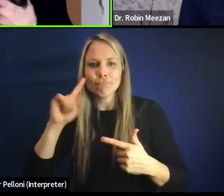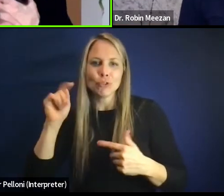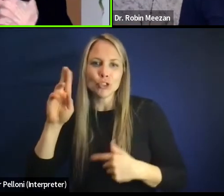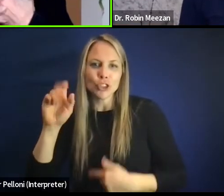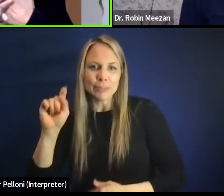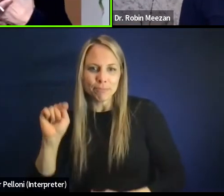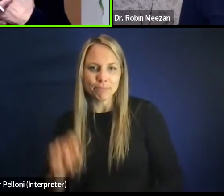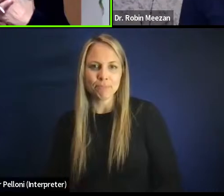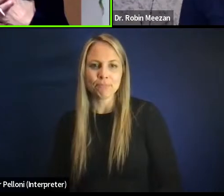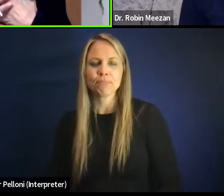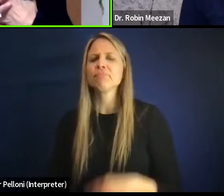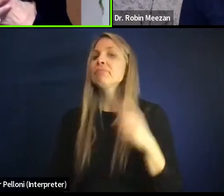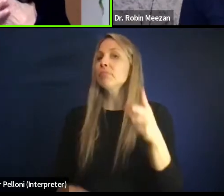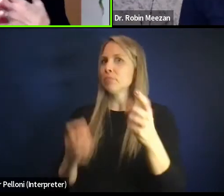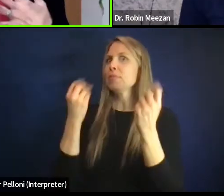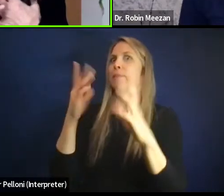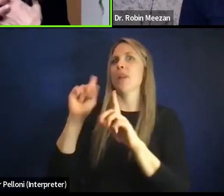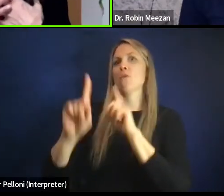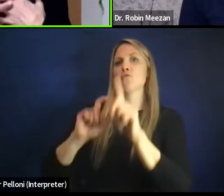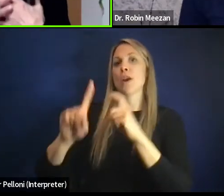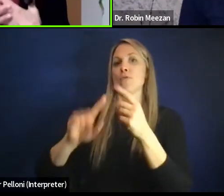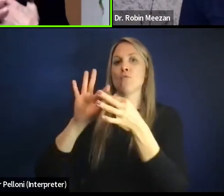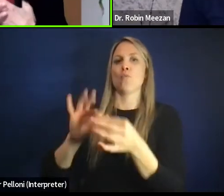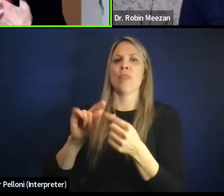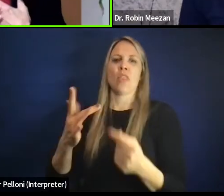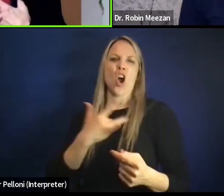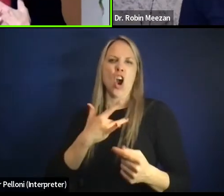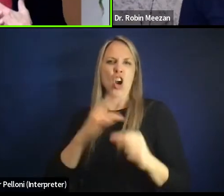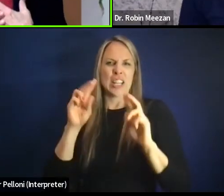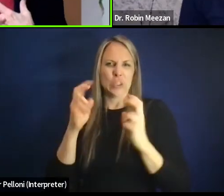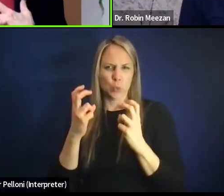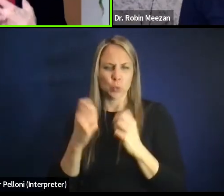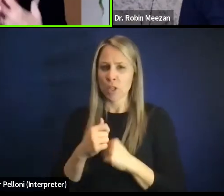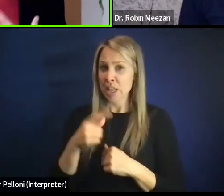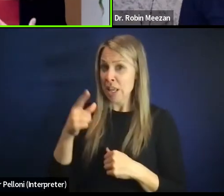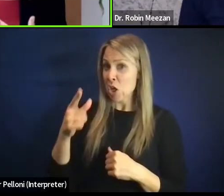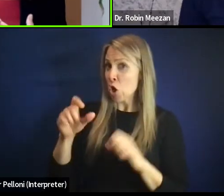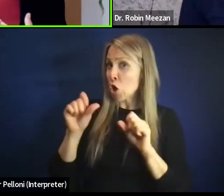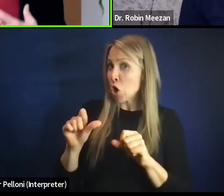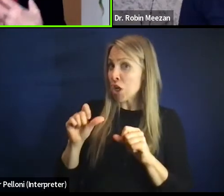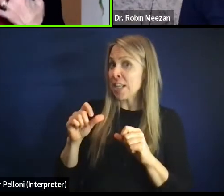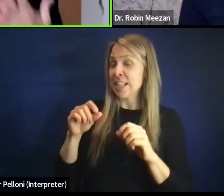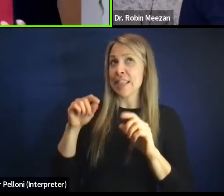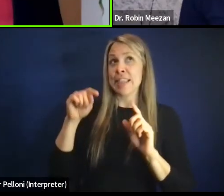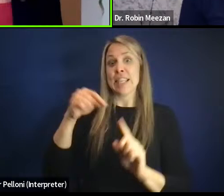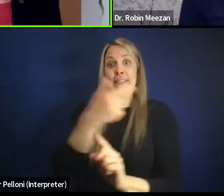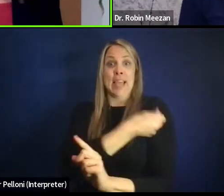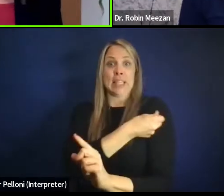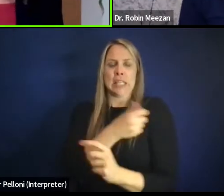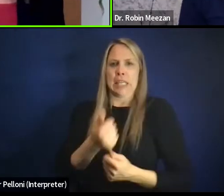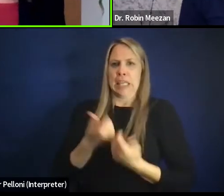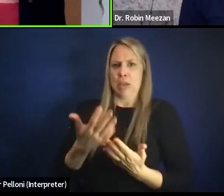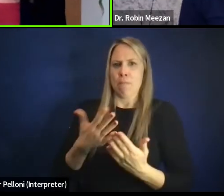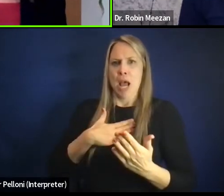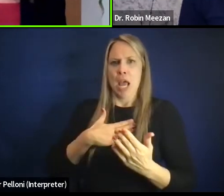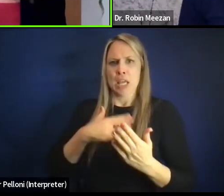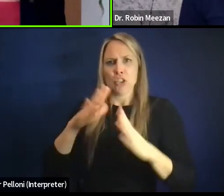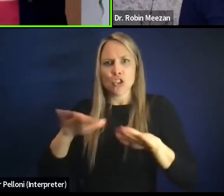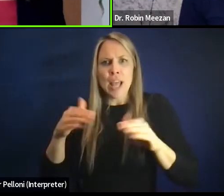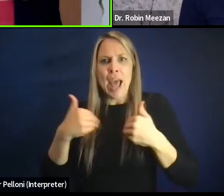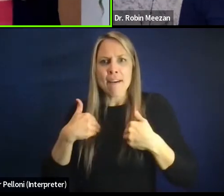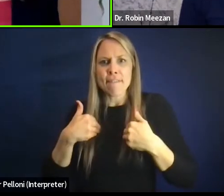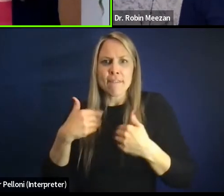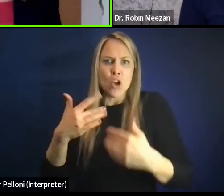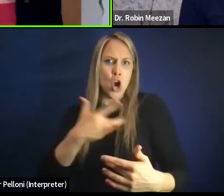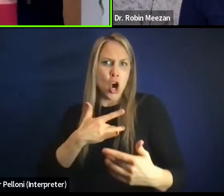thing. So a lot of questions about that. And could this possibly give my child a heart defect? And just could you talk a little bit more about